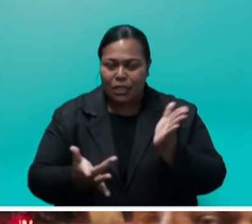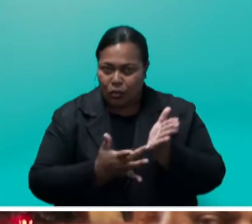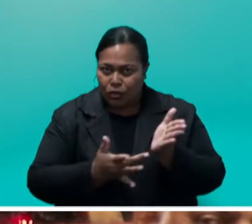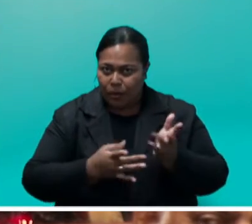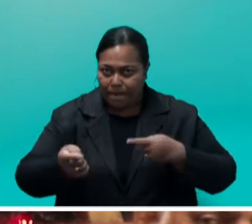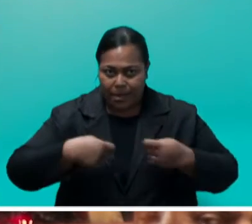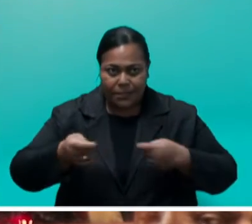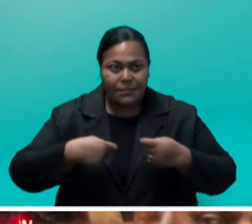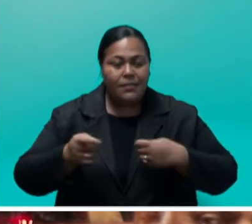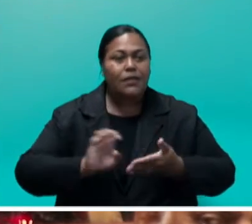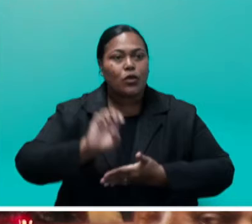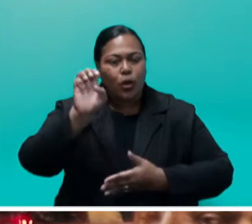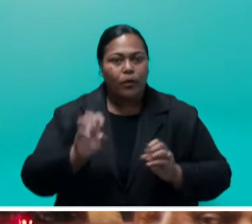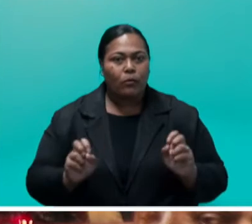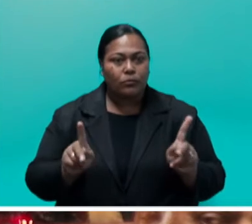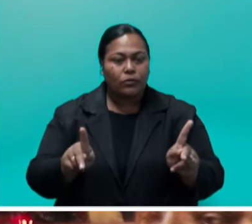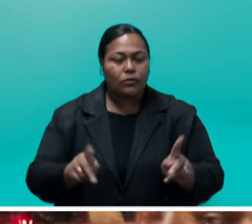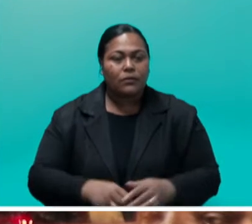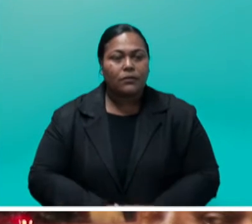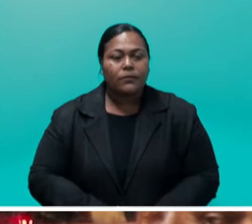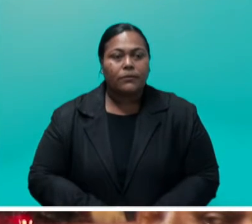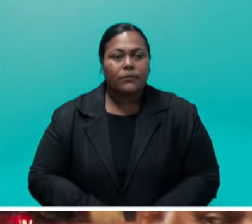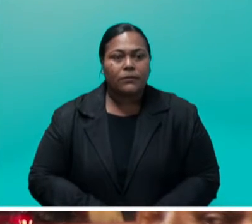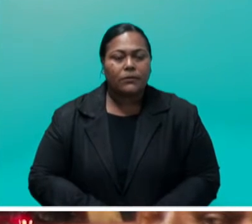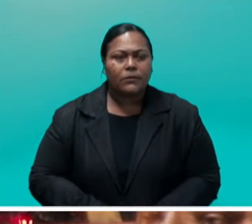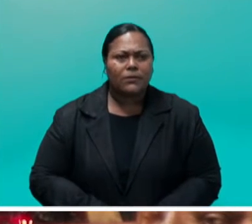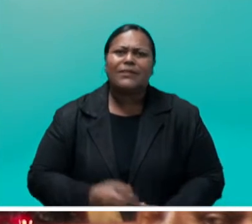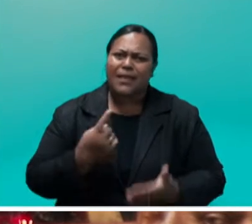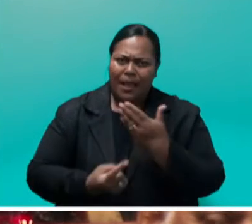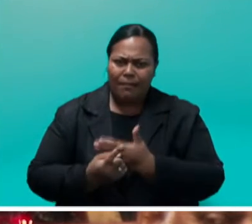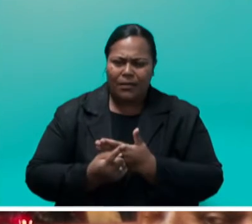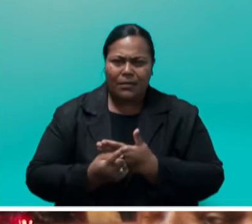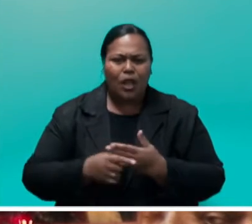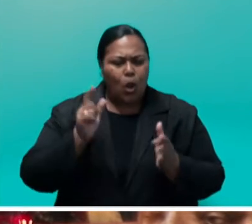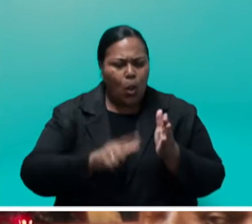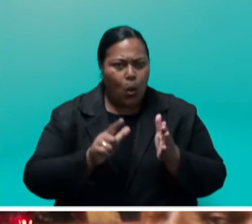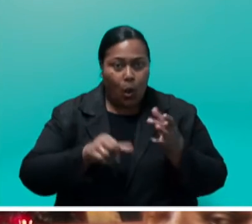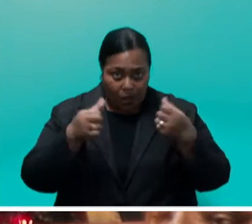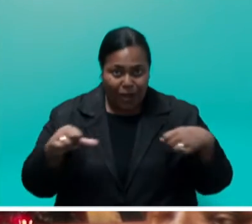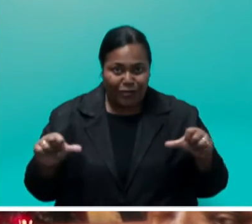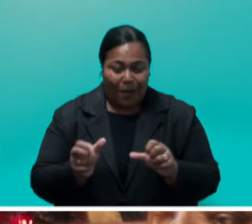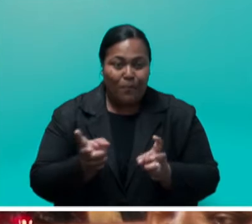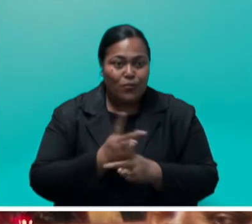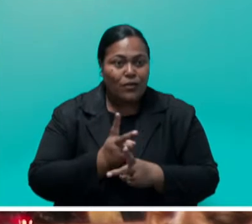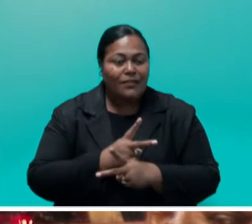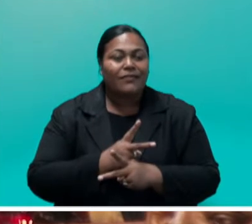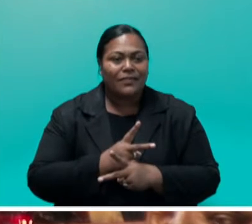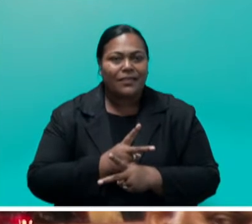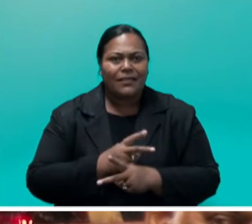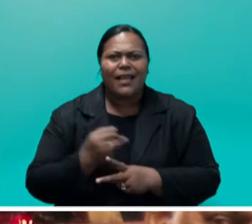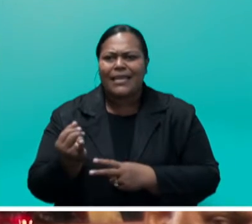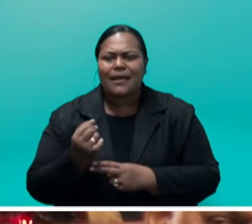and economic opportunities that lower agricultural productivity and income